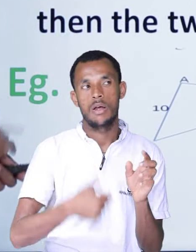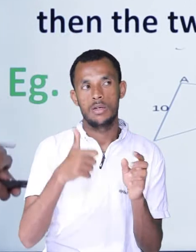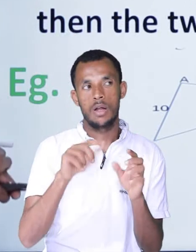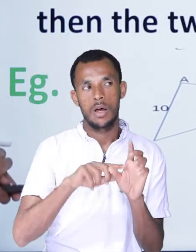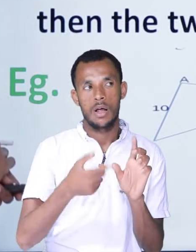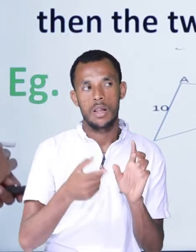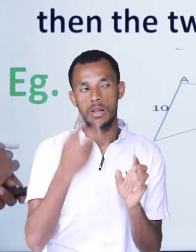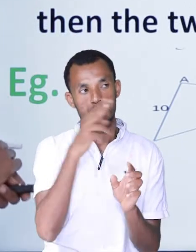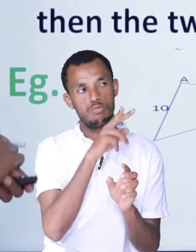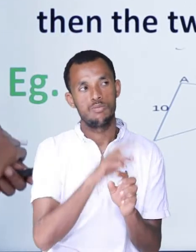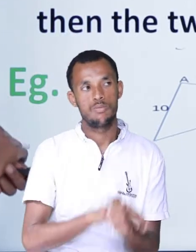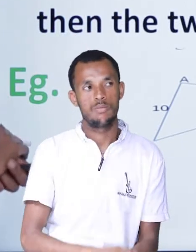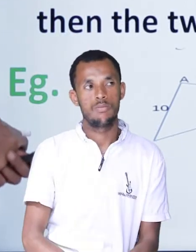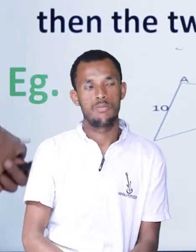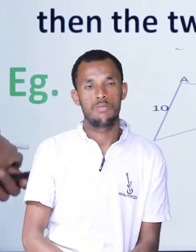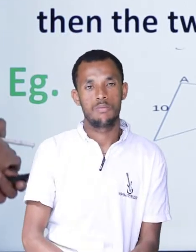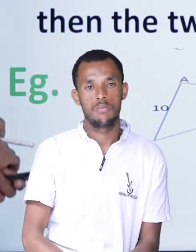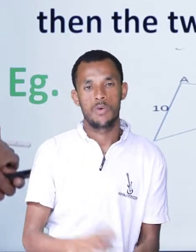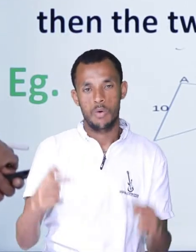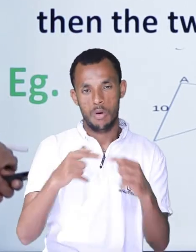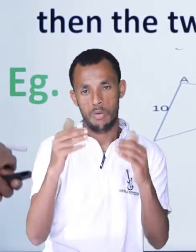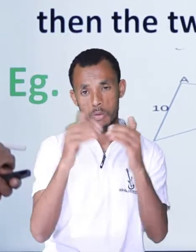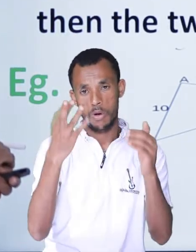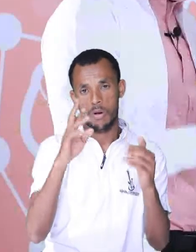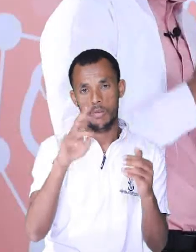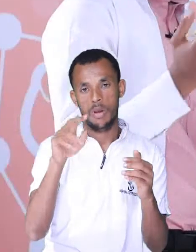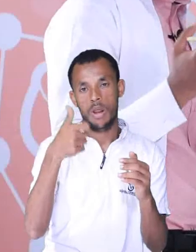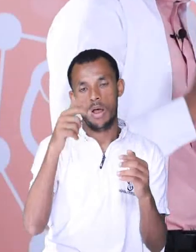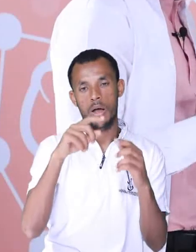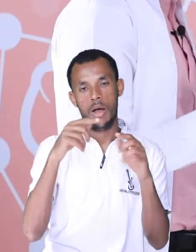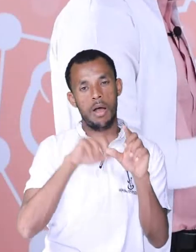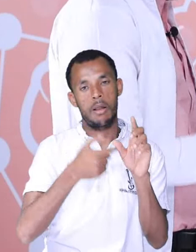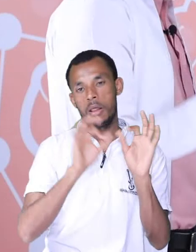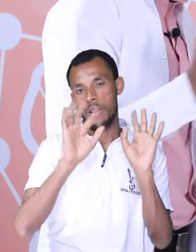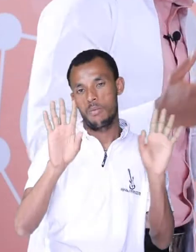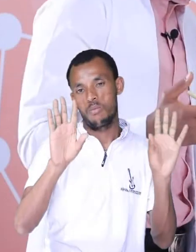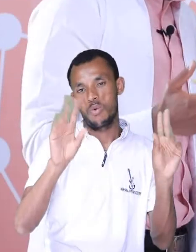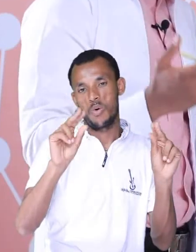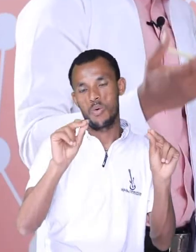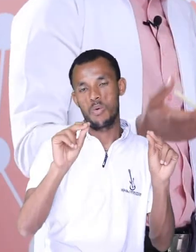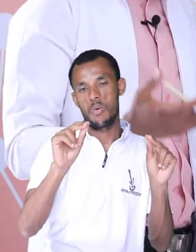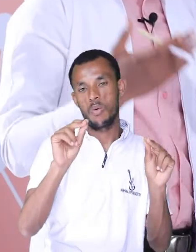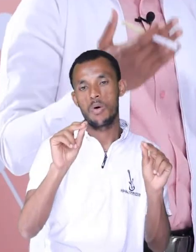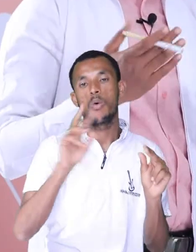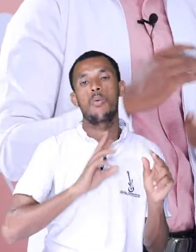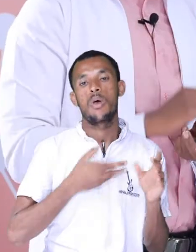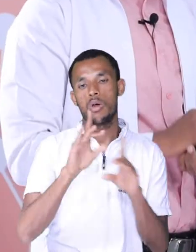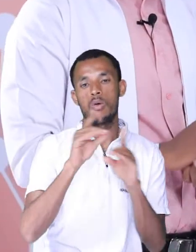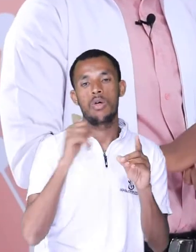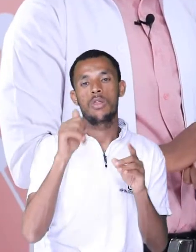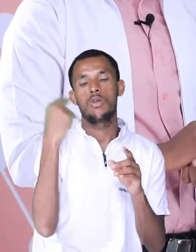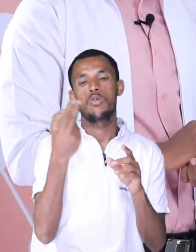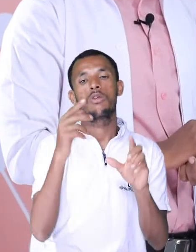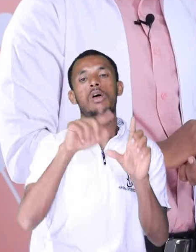angle here which is congruent to each other? No. Therefore, we don't use